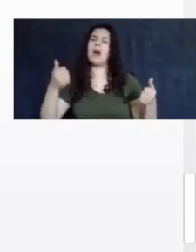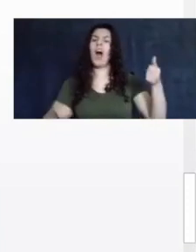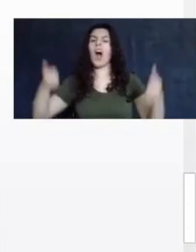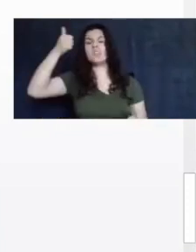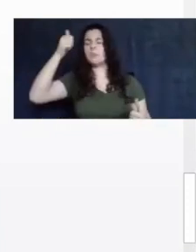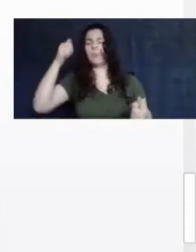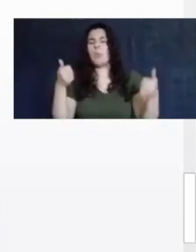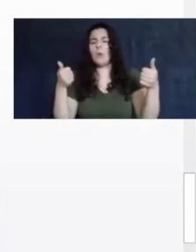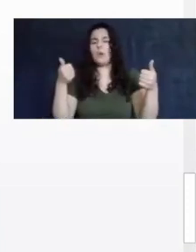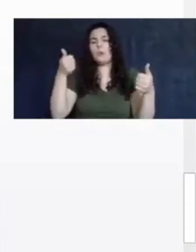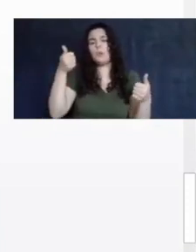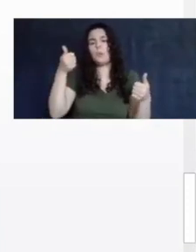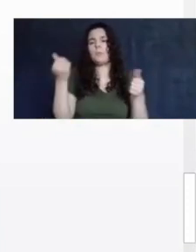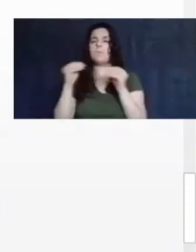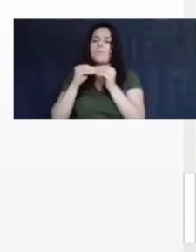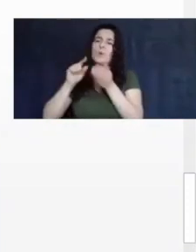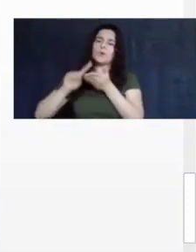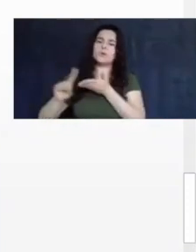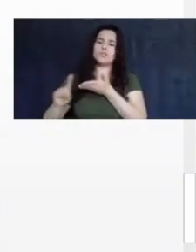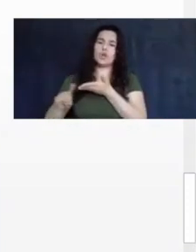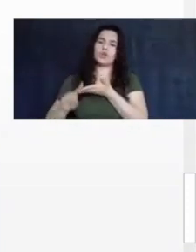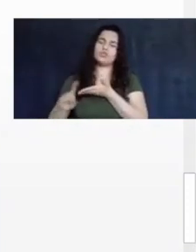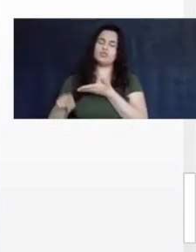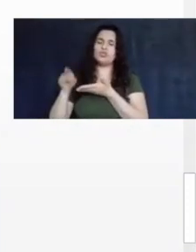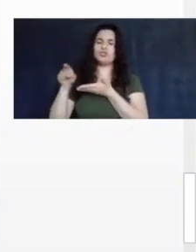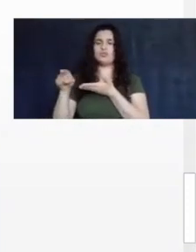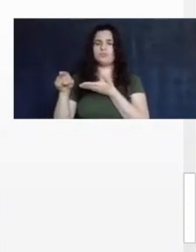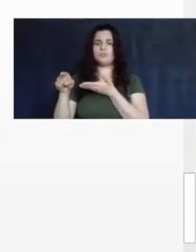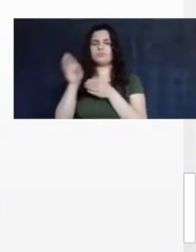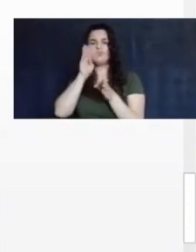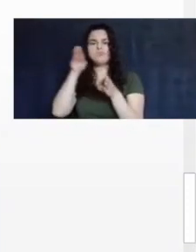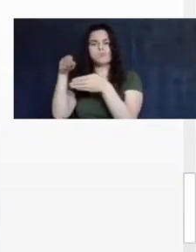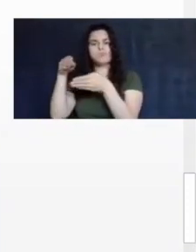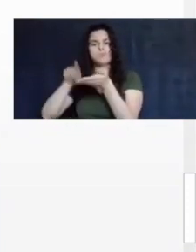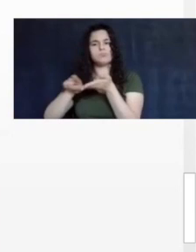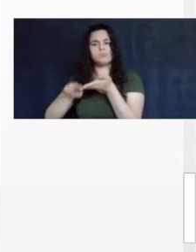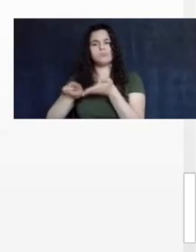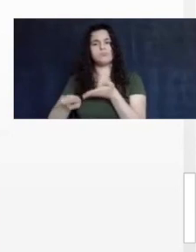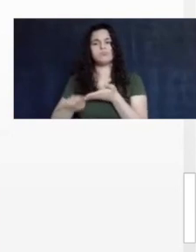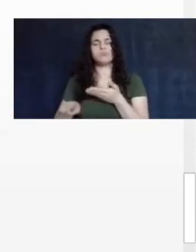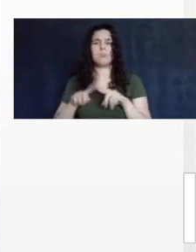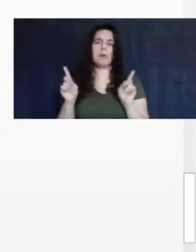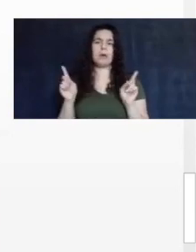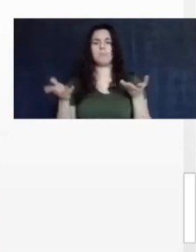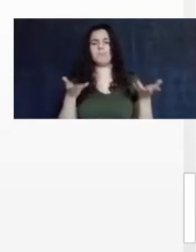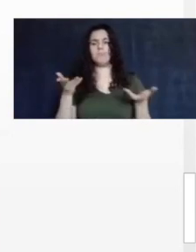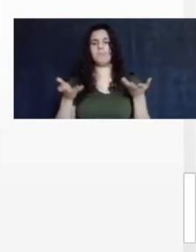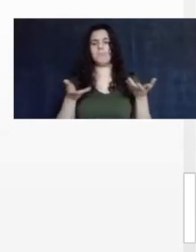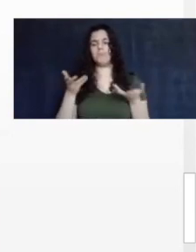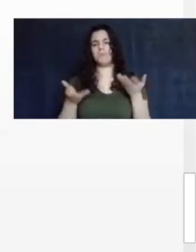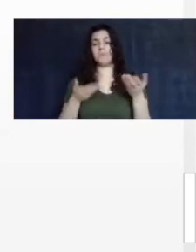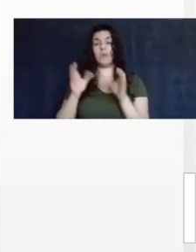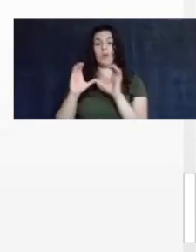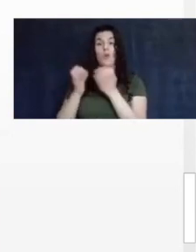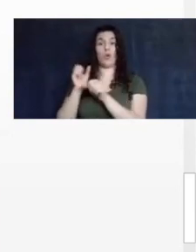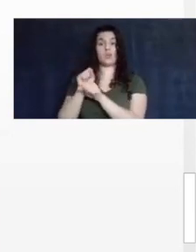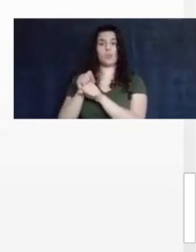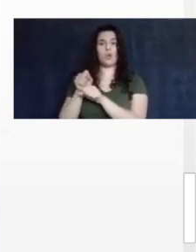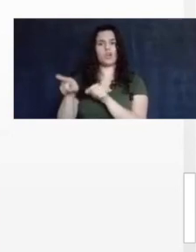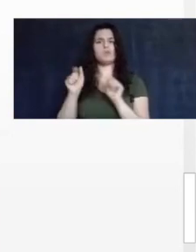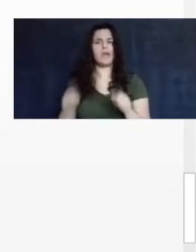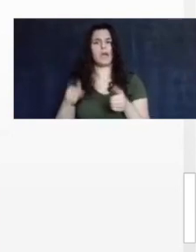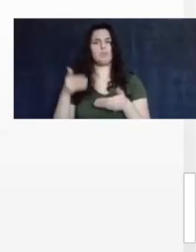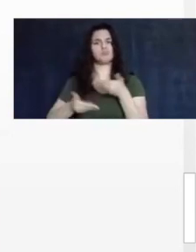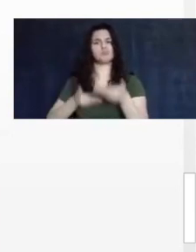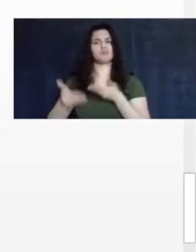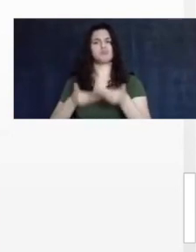more research oriented, but coursework is manageable. But